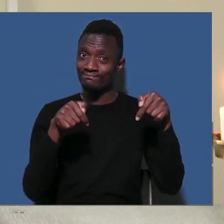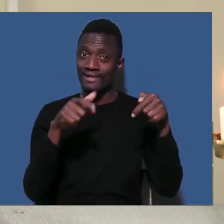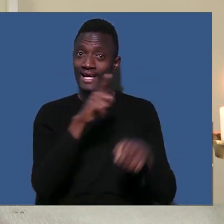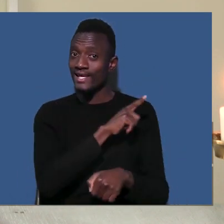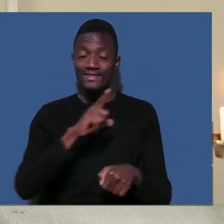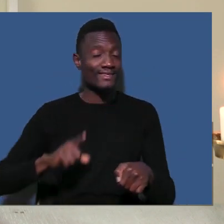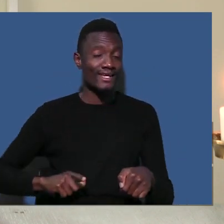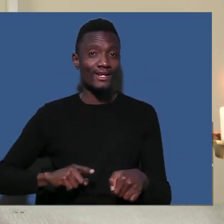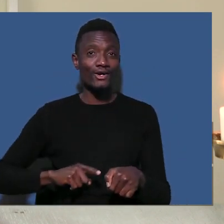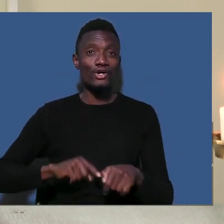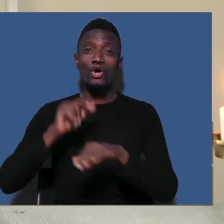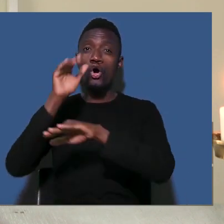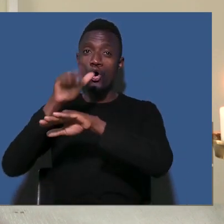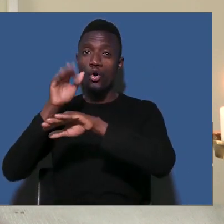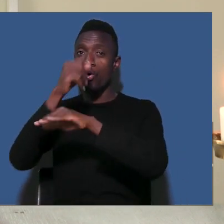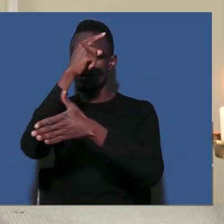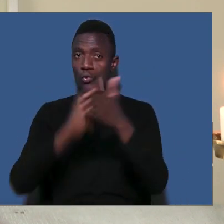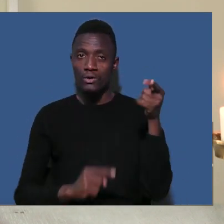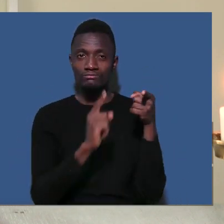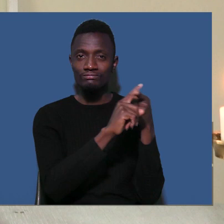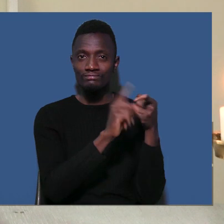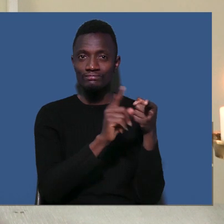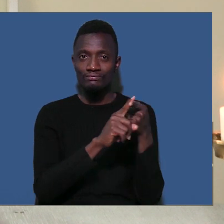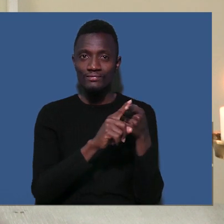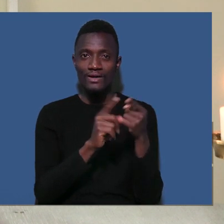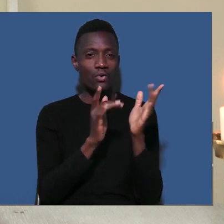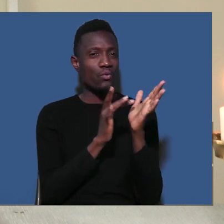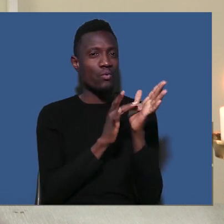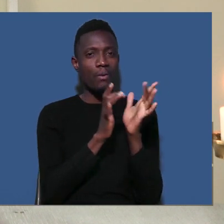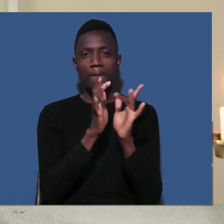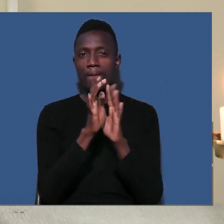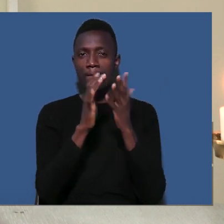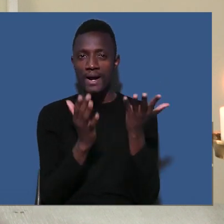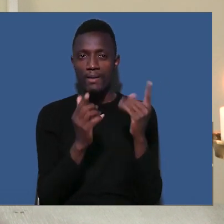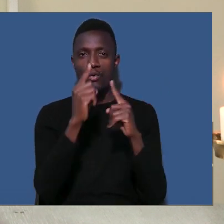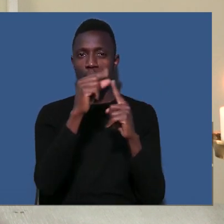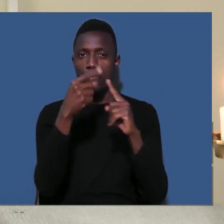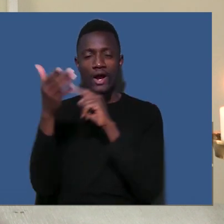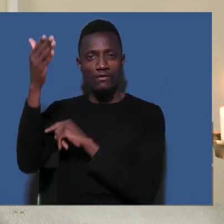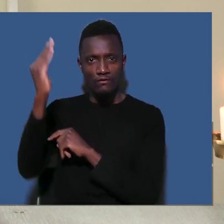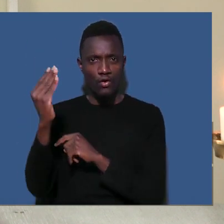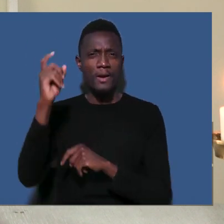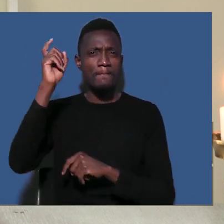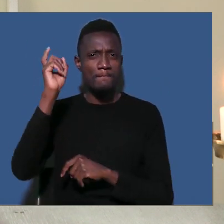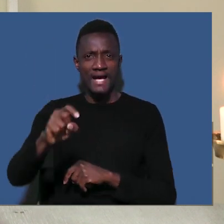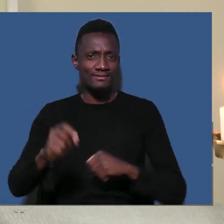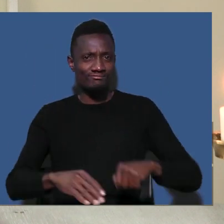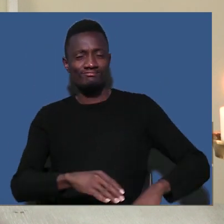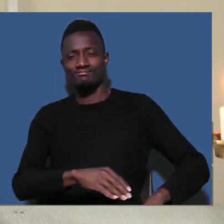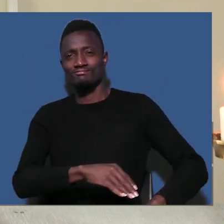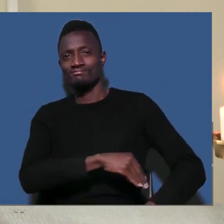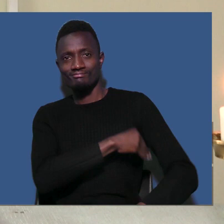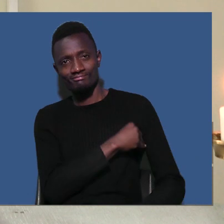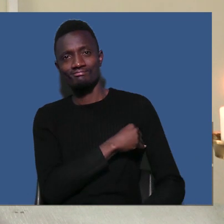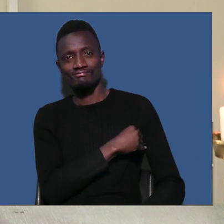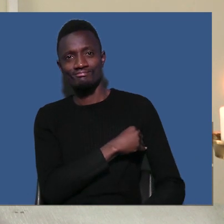arming ourselves with the Word of God, because it's our sword. You know, many